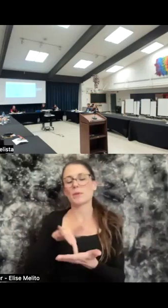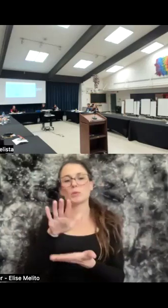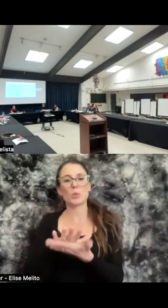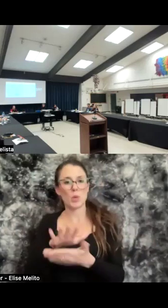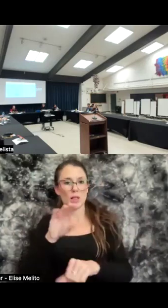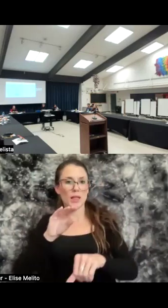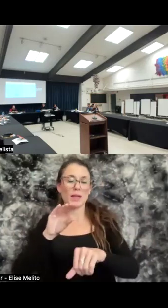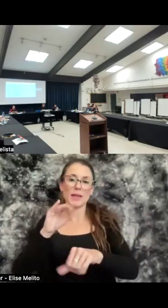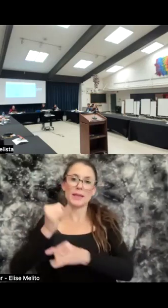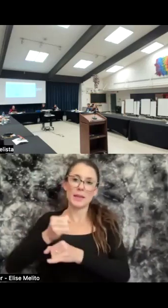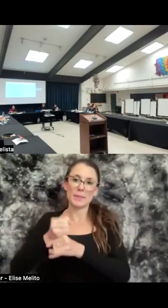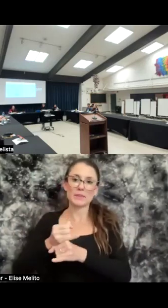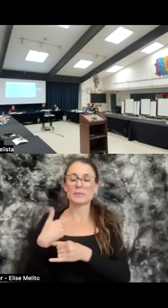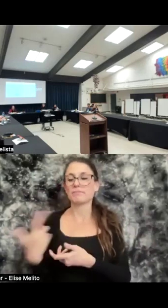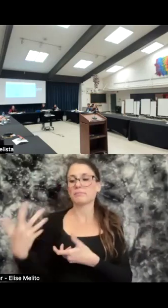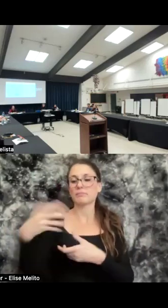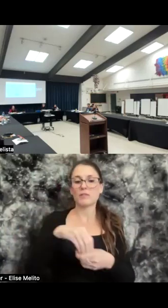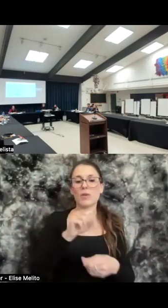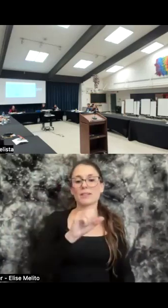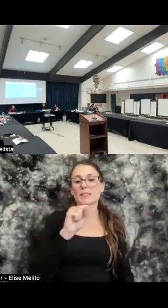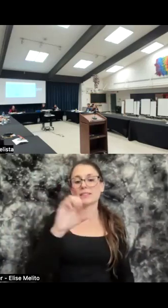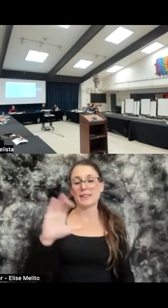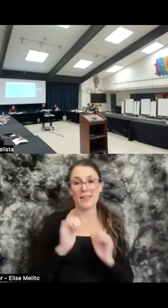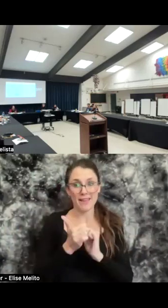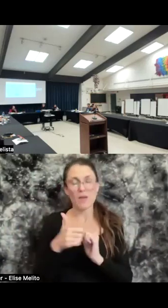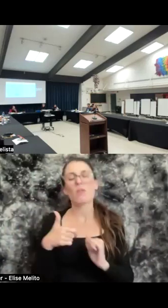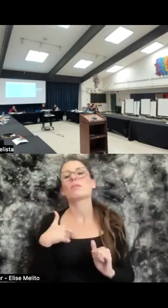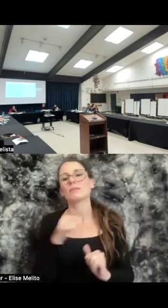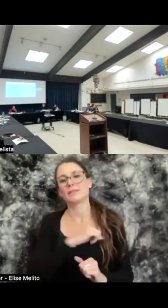as part of the SSC, I am a staff member.